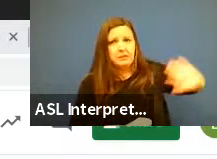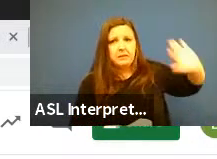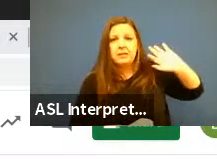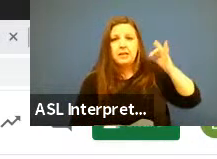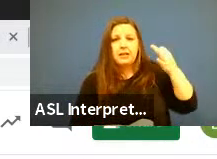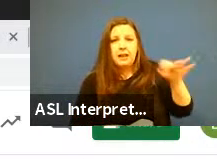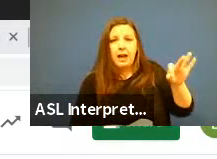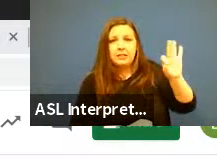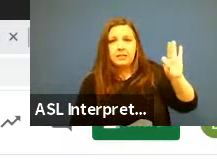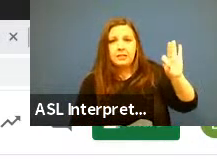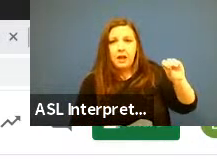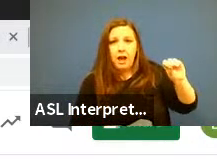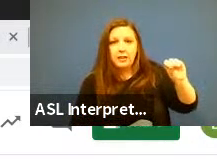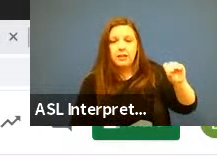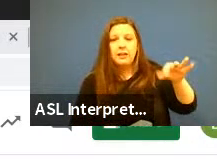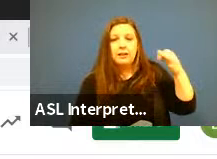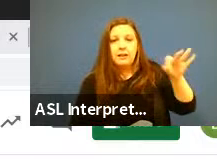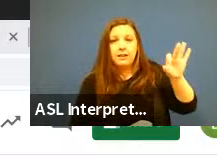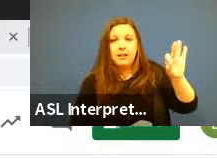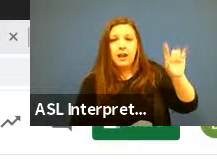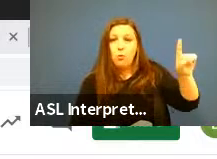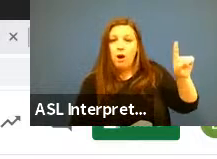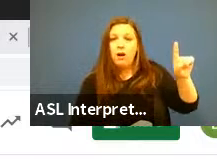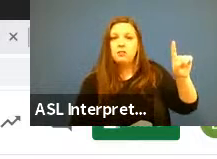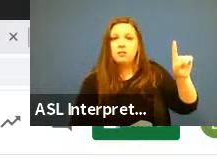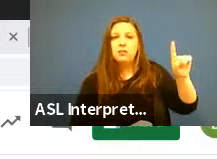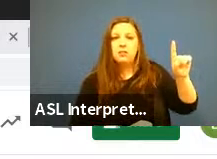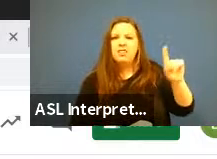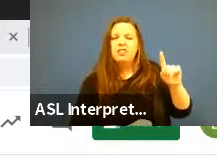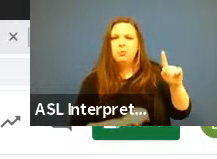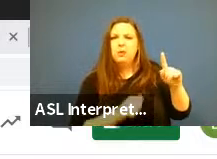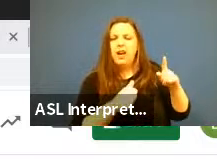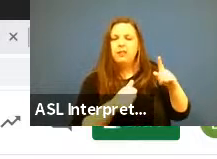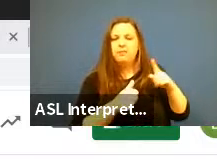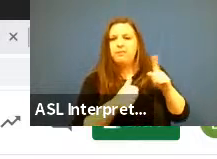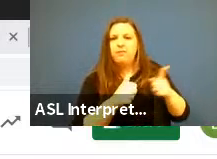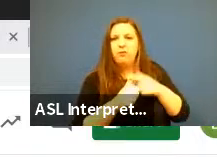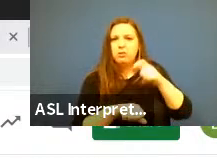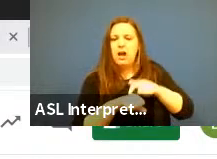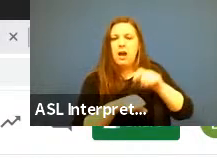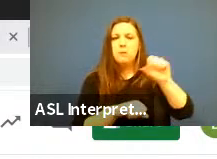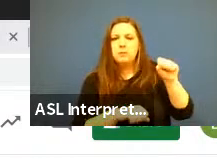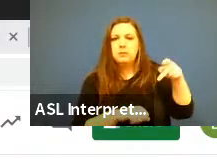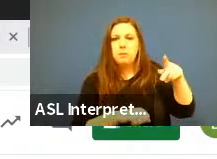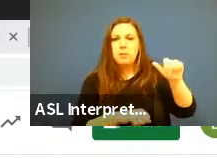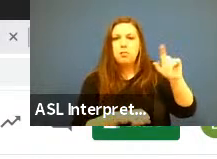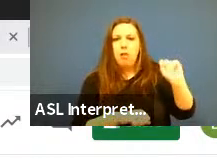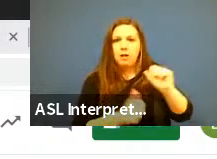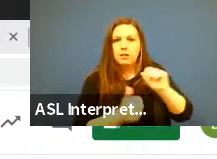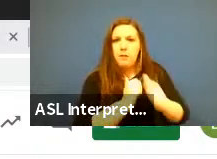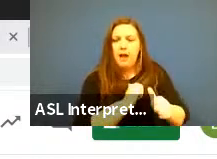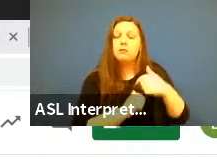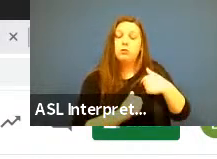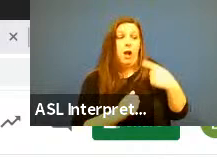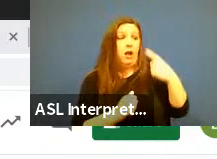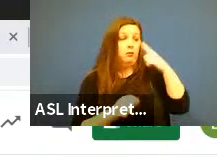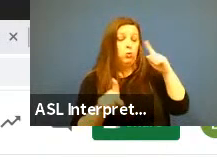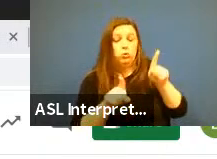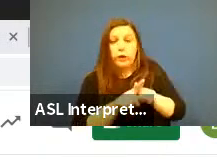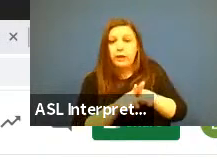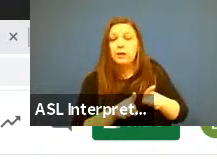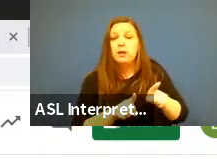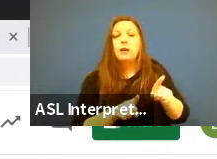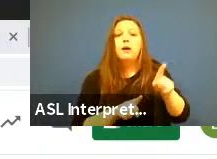1990, I believe it was, or 91, when the first SPLOST passed, which I totally agree with it because of the fact that you